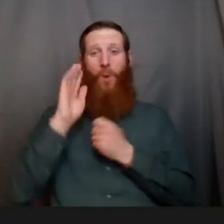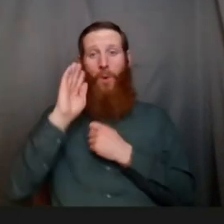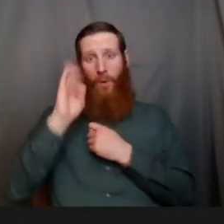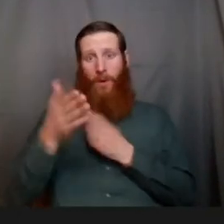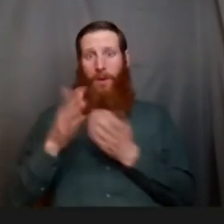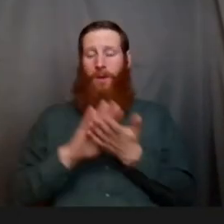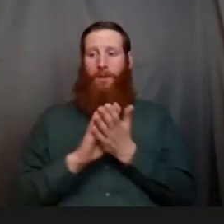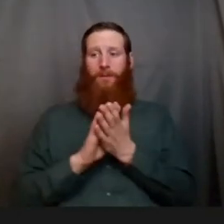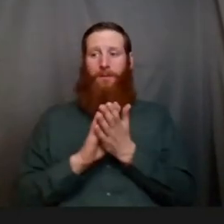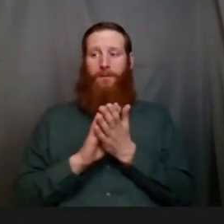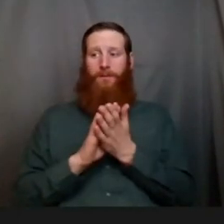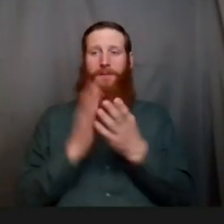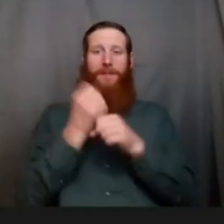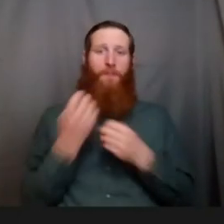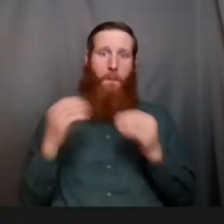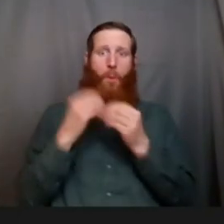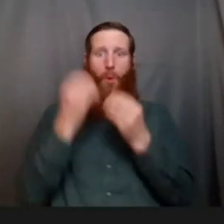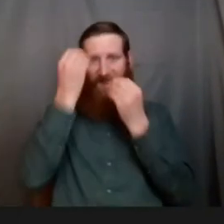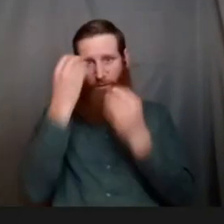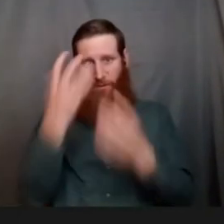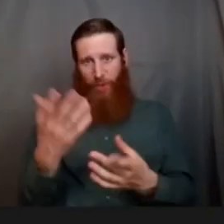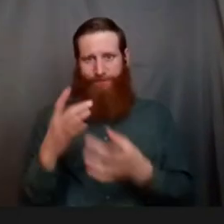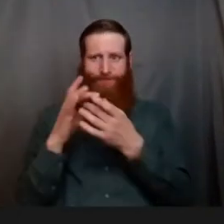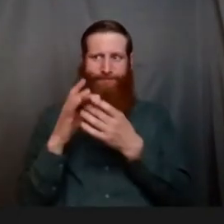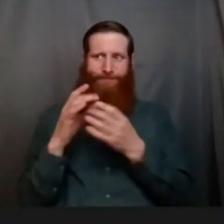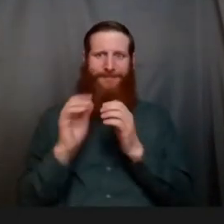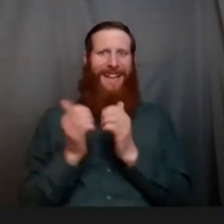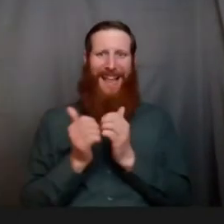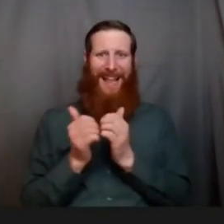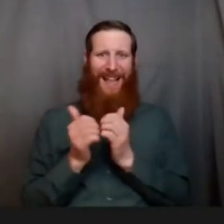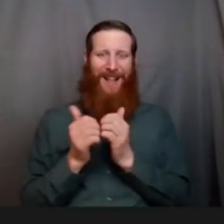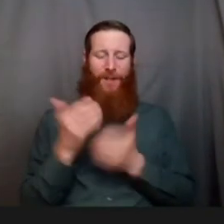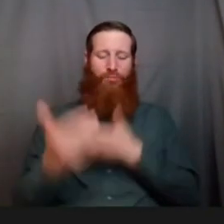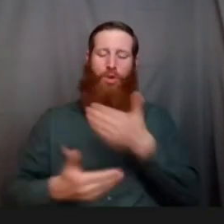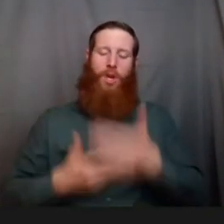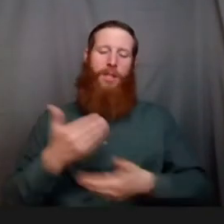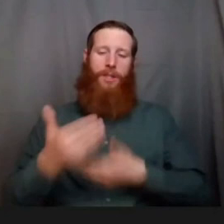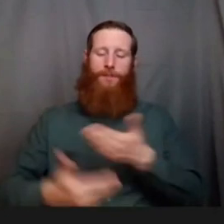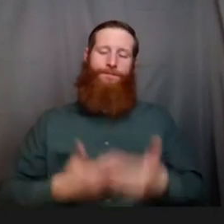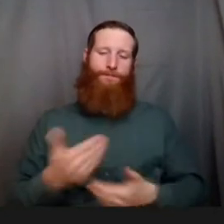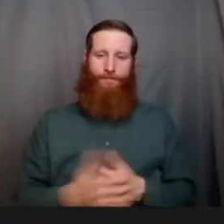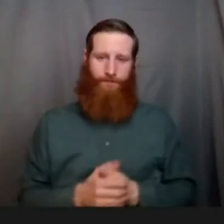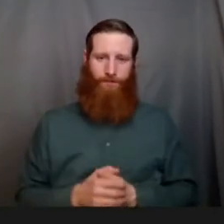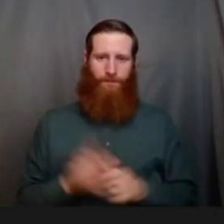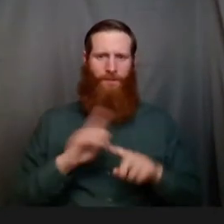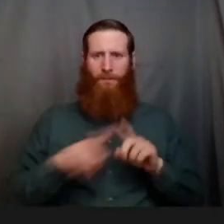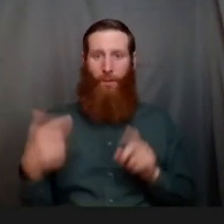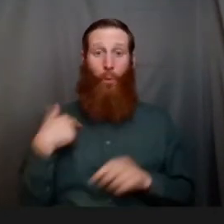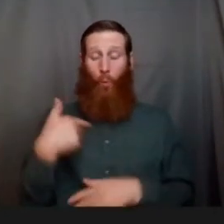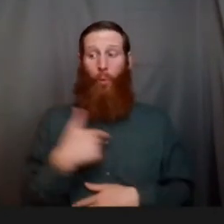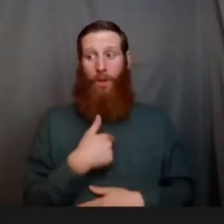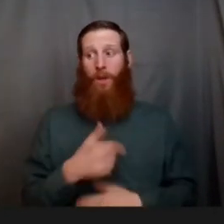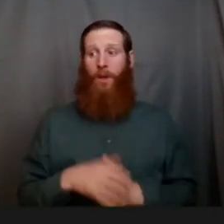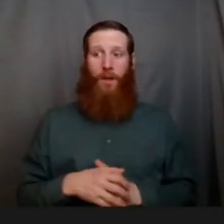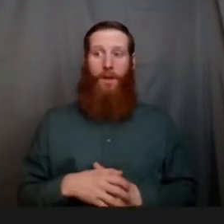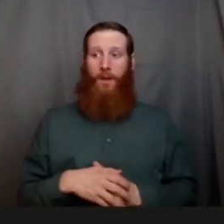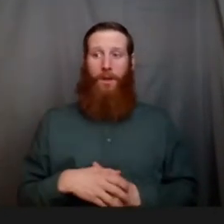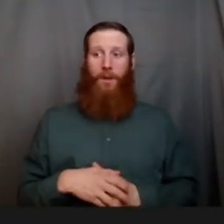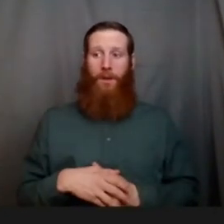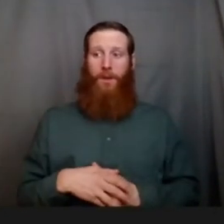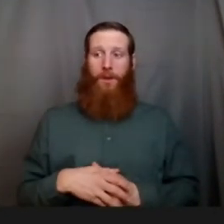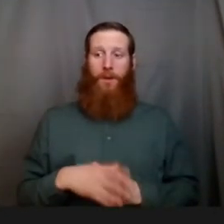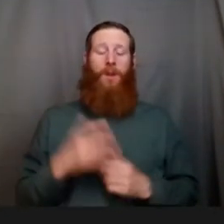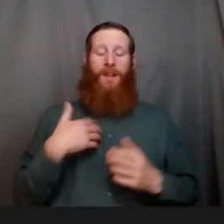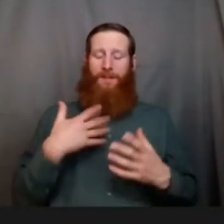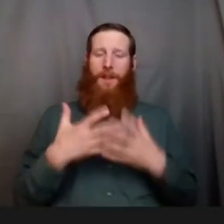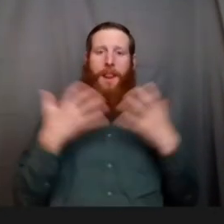information about really how the entire process of that. But we have made like strong considerations about